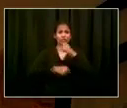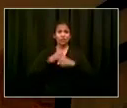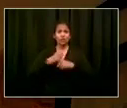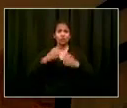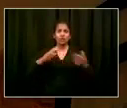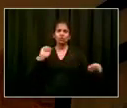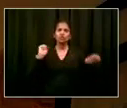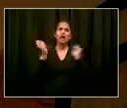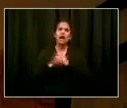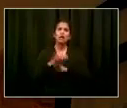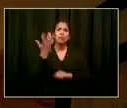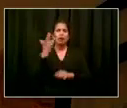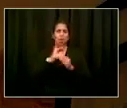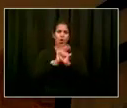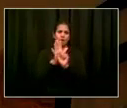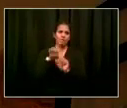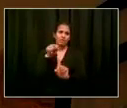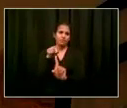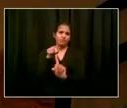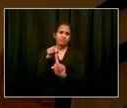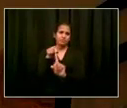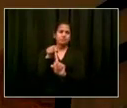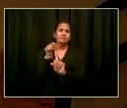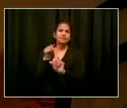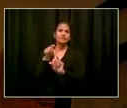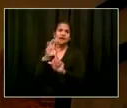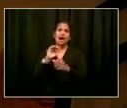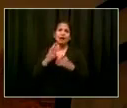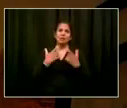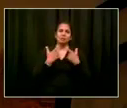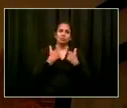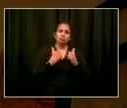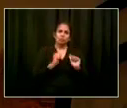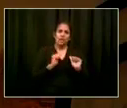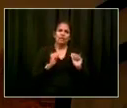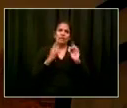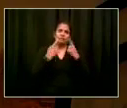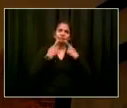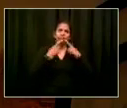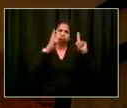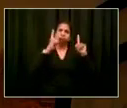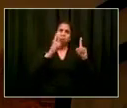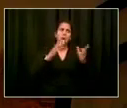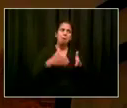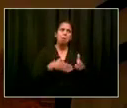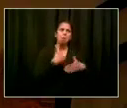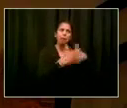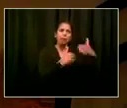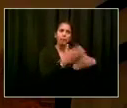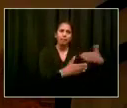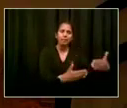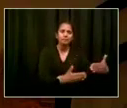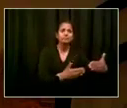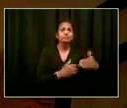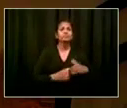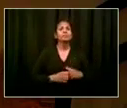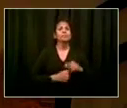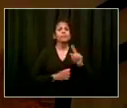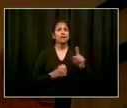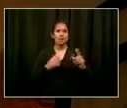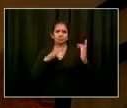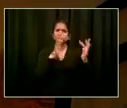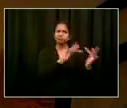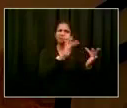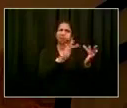COVID-19, that the tactics that we have implemented have been successful in reaching New Yorkers. despite the situation that we find